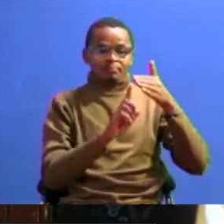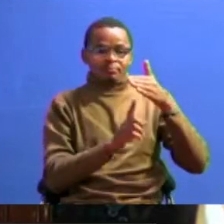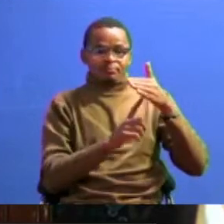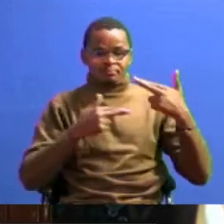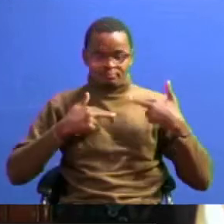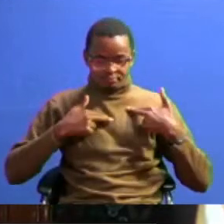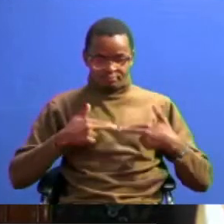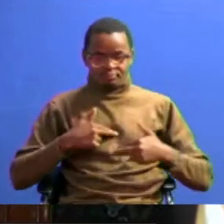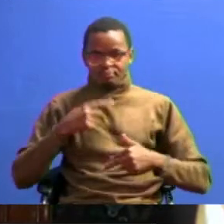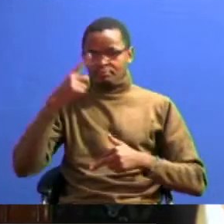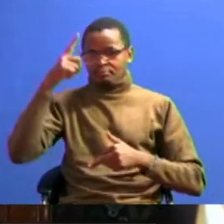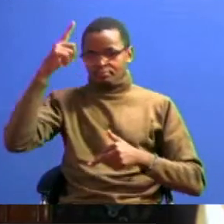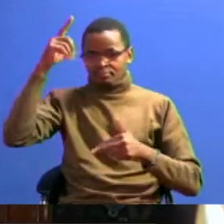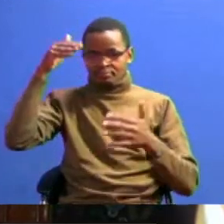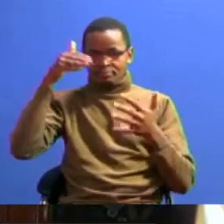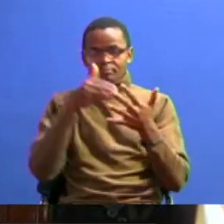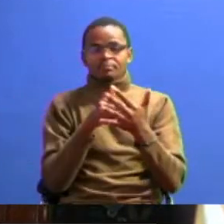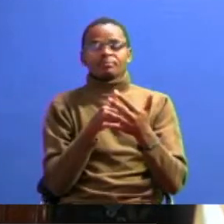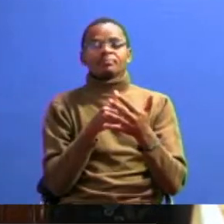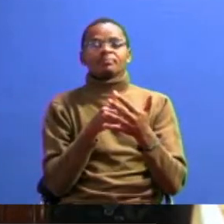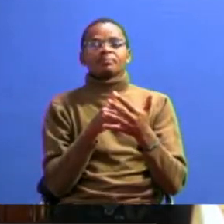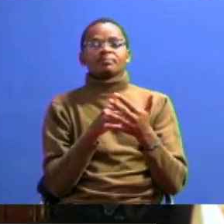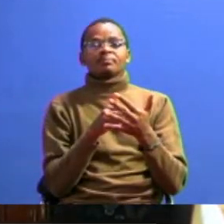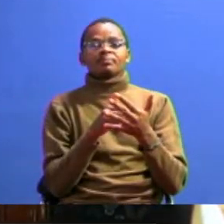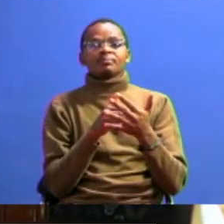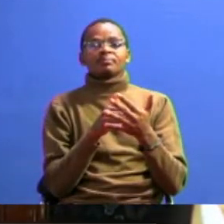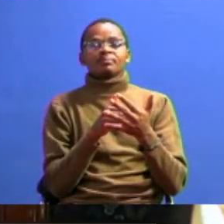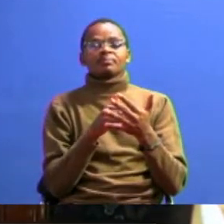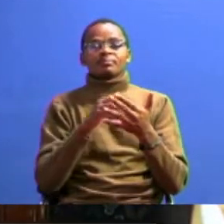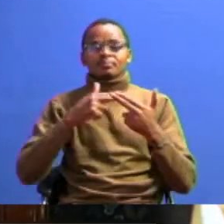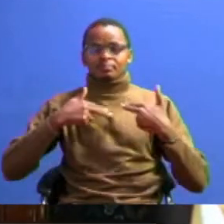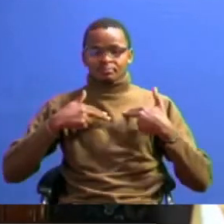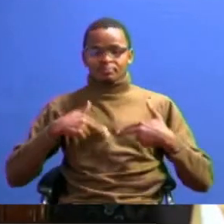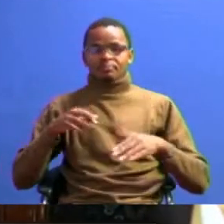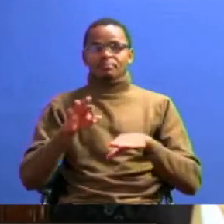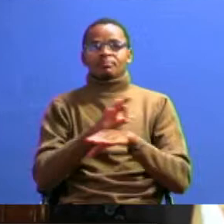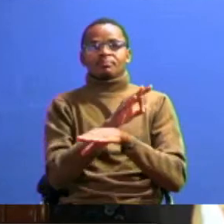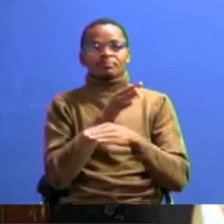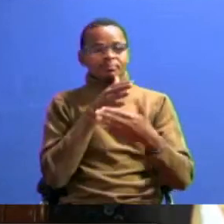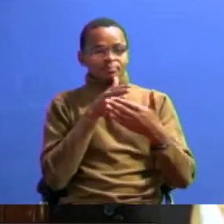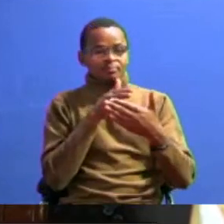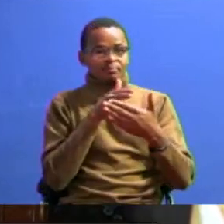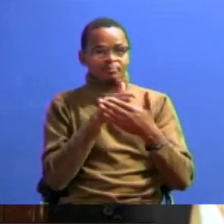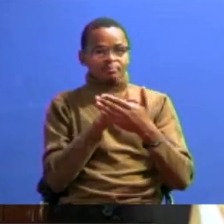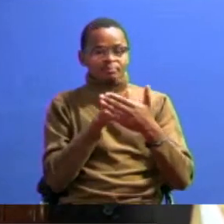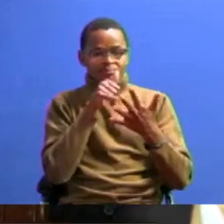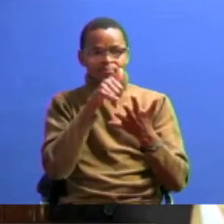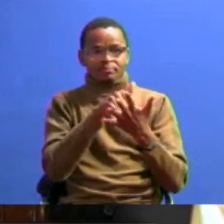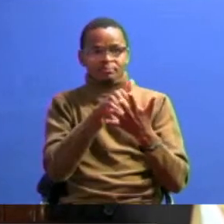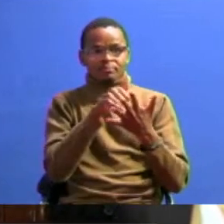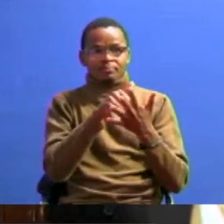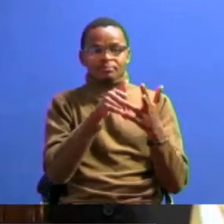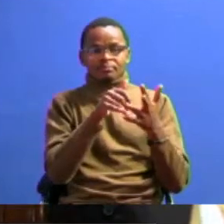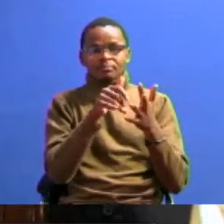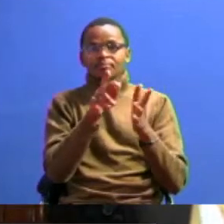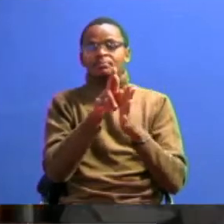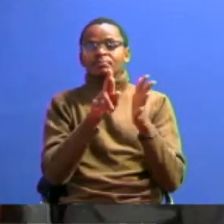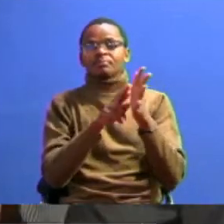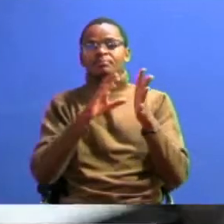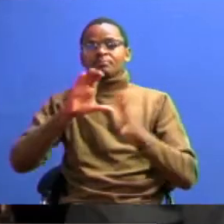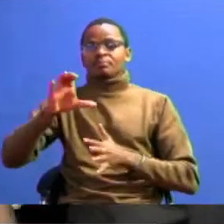to desist from clawing back the health function and stop invading the roles of county